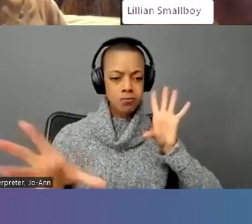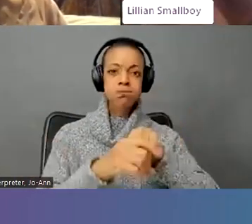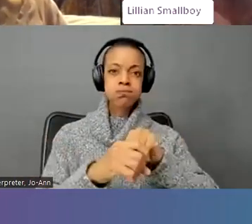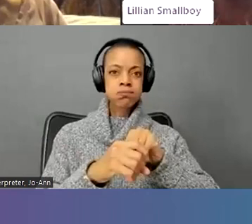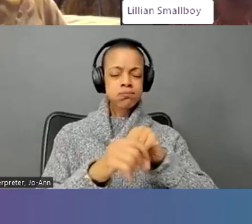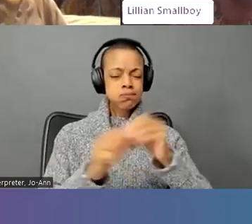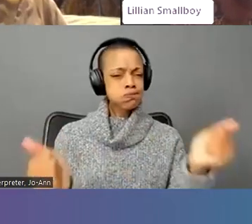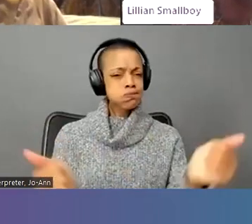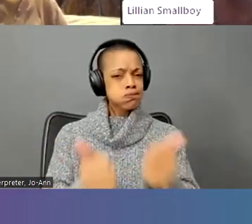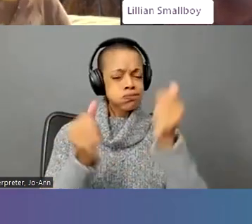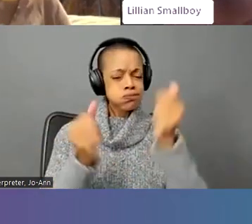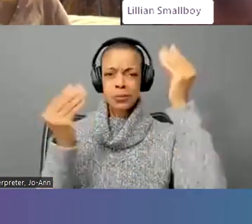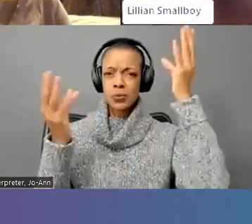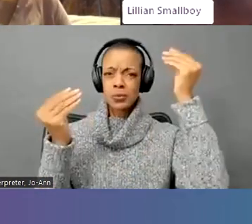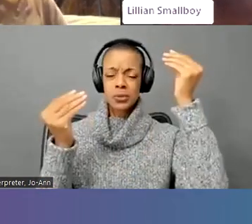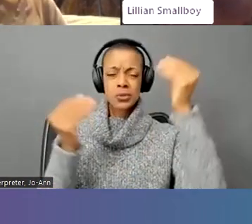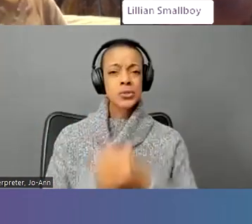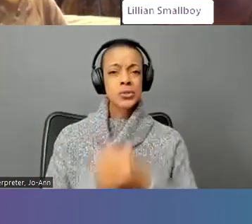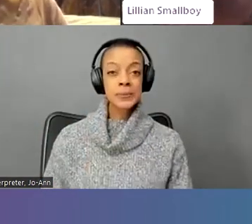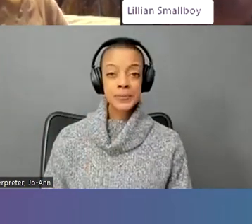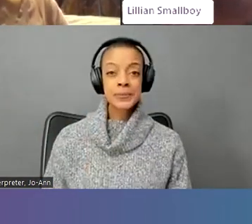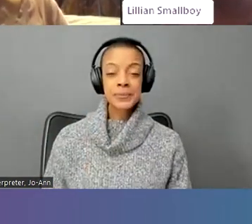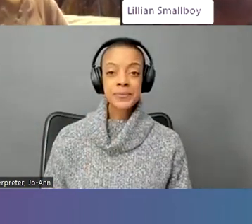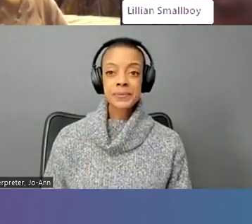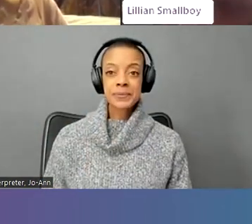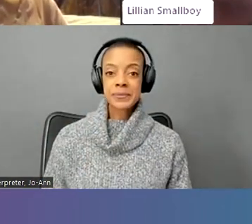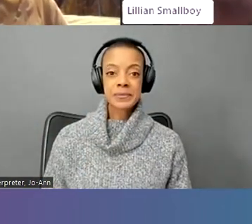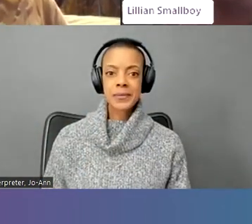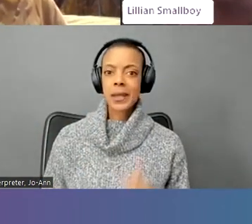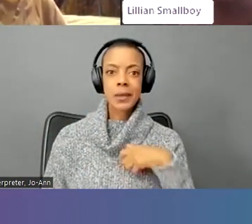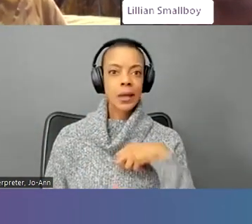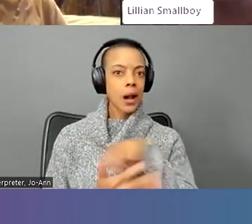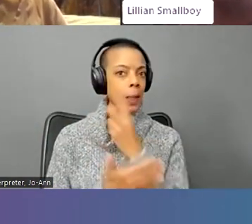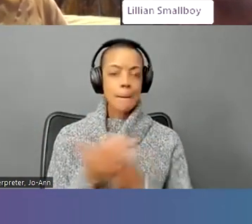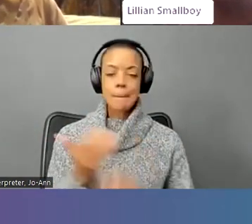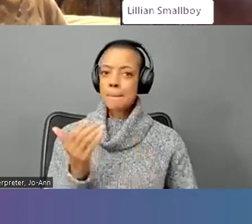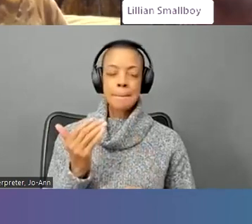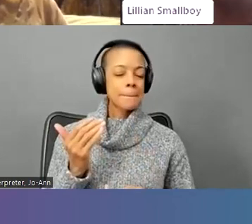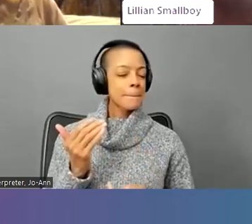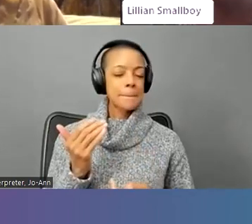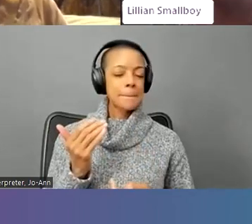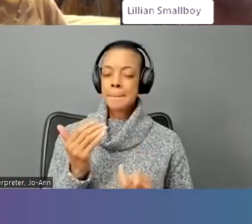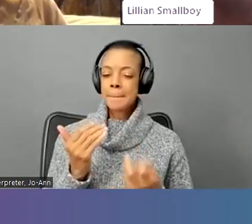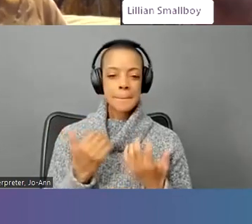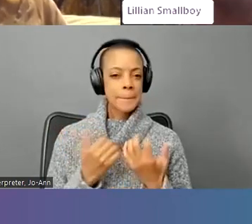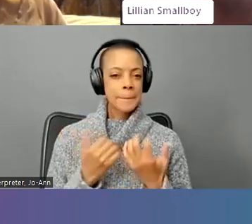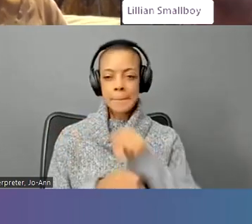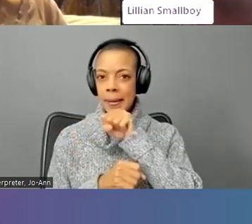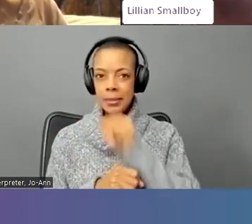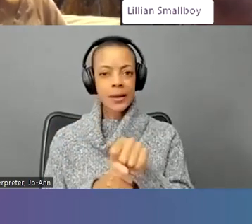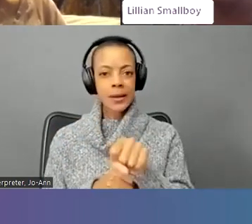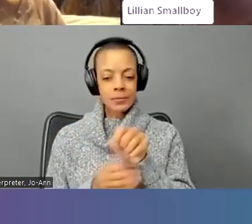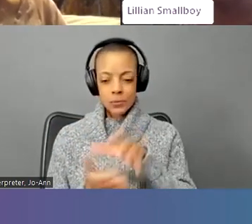And, you know, so I just, you know, delve into that because to me, that's really important to be who I